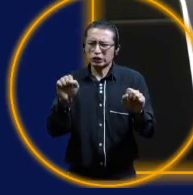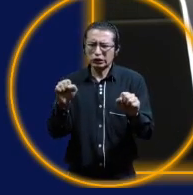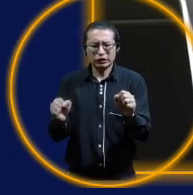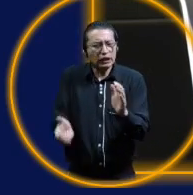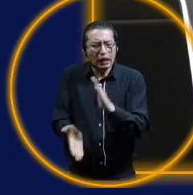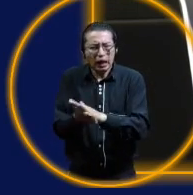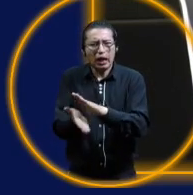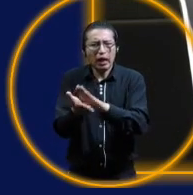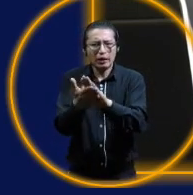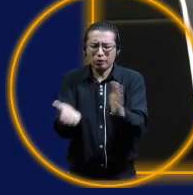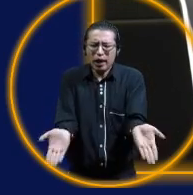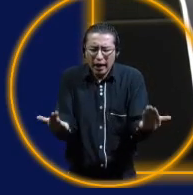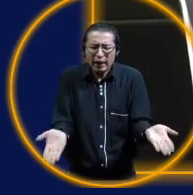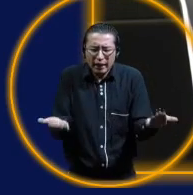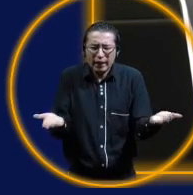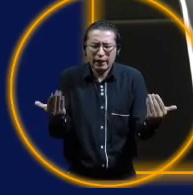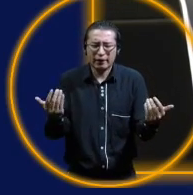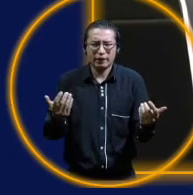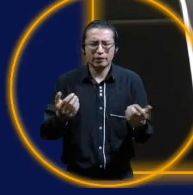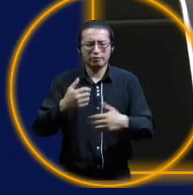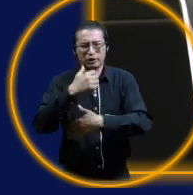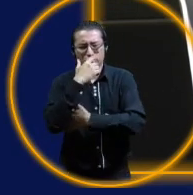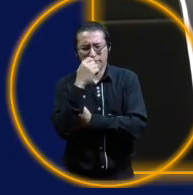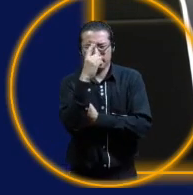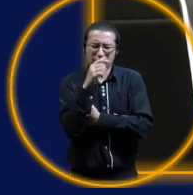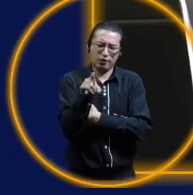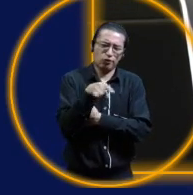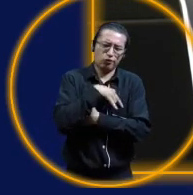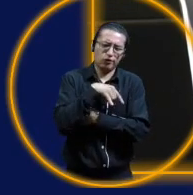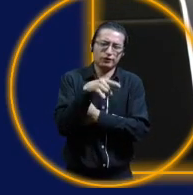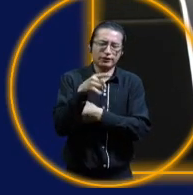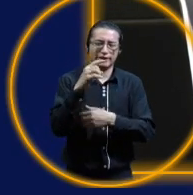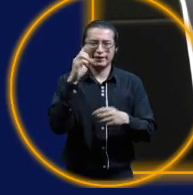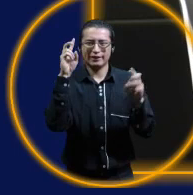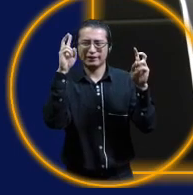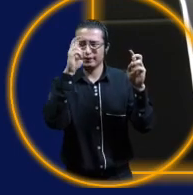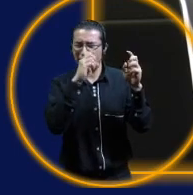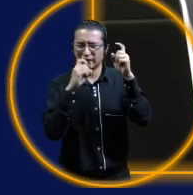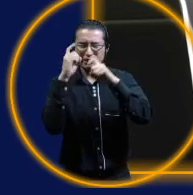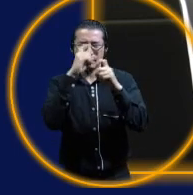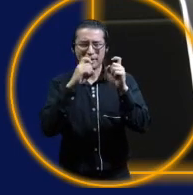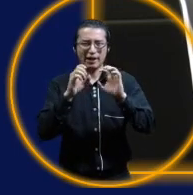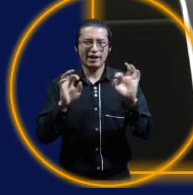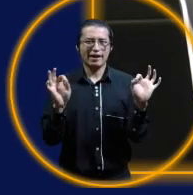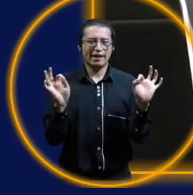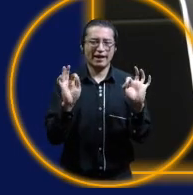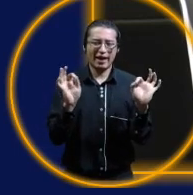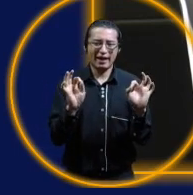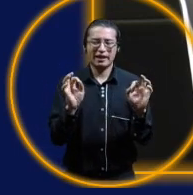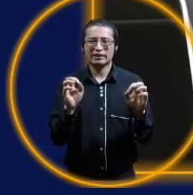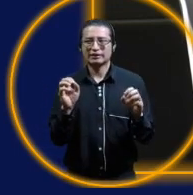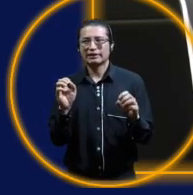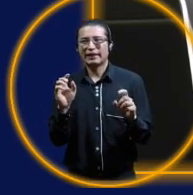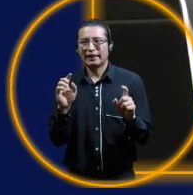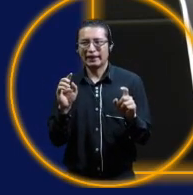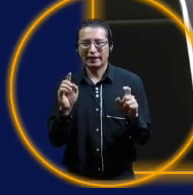it. Just like, all right, I'm going to go film at a carnival. All right, cool. No plan. Then she goes there, and